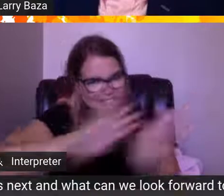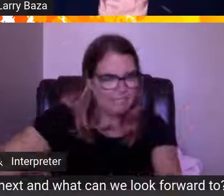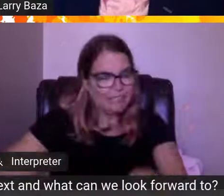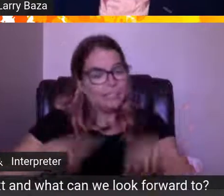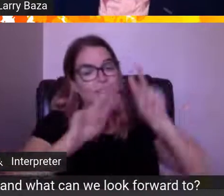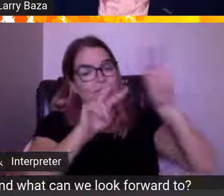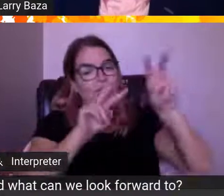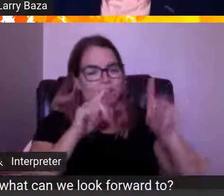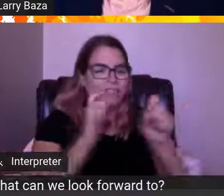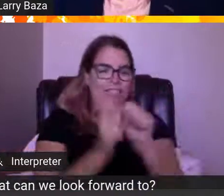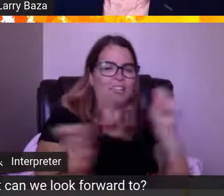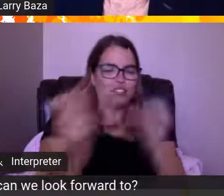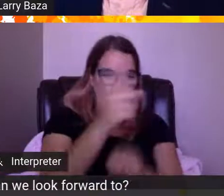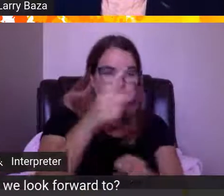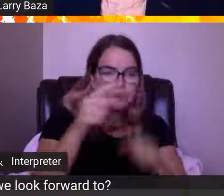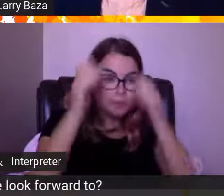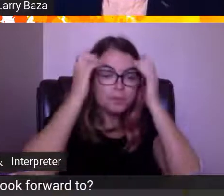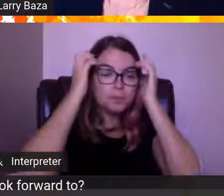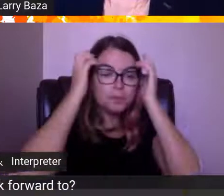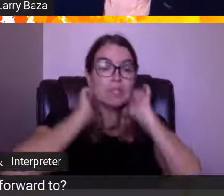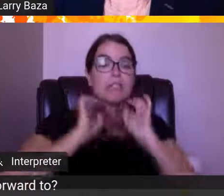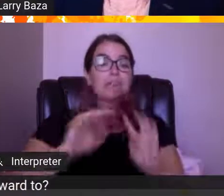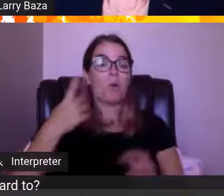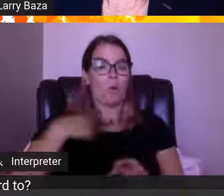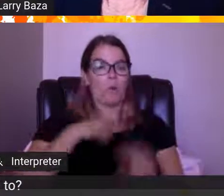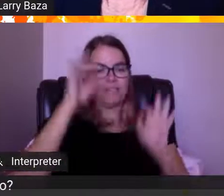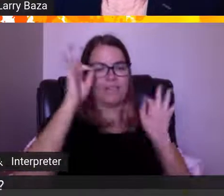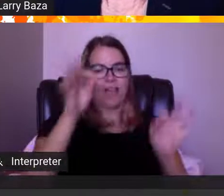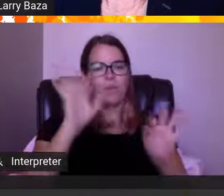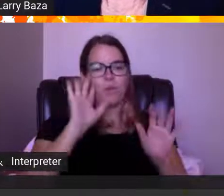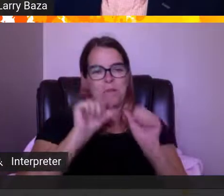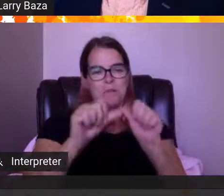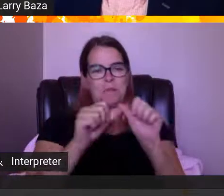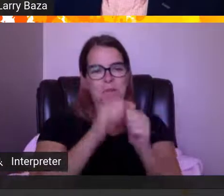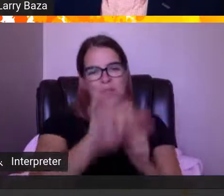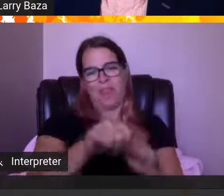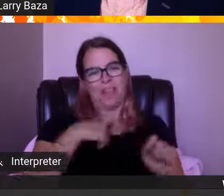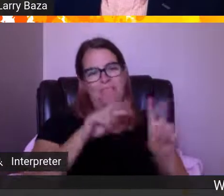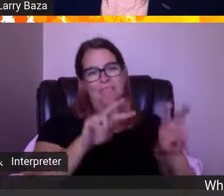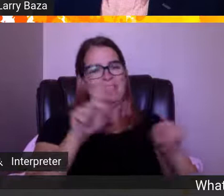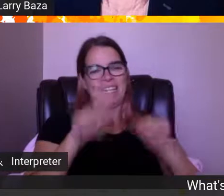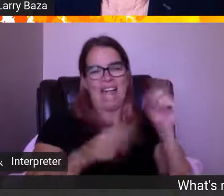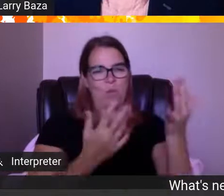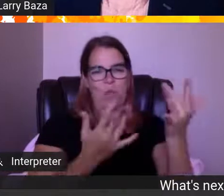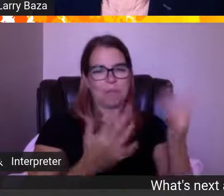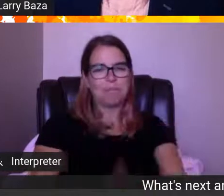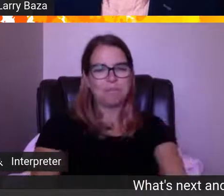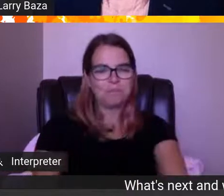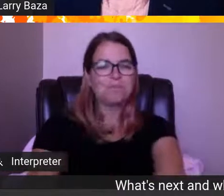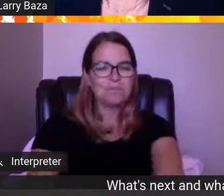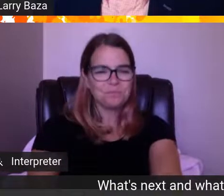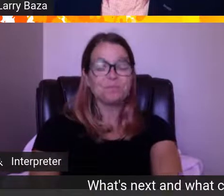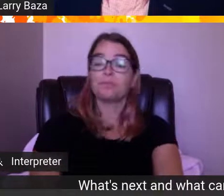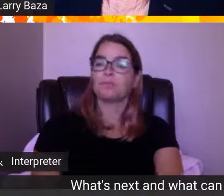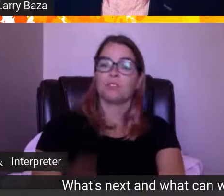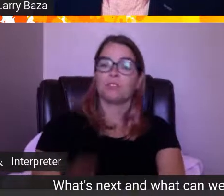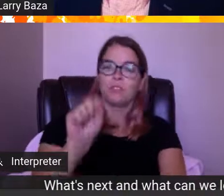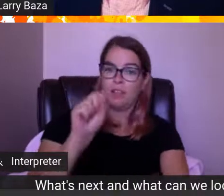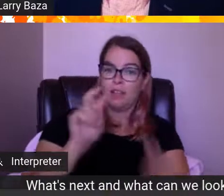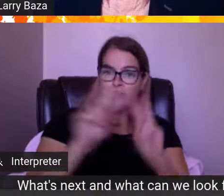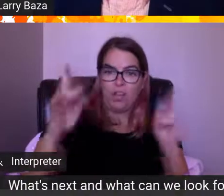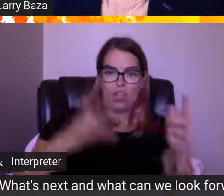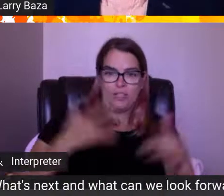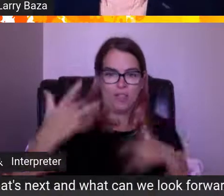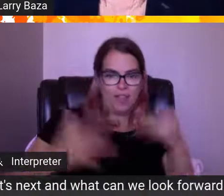about for next year. But we're actually absolutely going to be moving forward with that, and I can't wait. It's very, very exciting, and I think it really